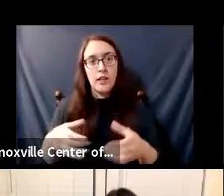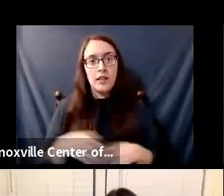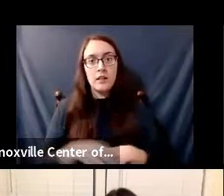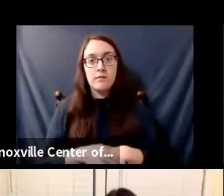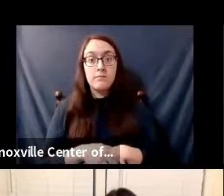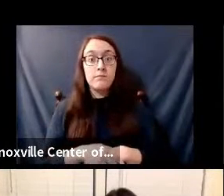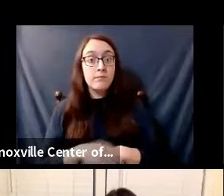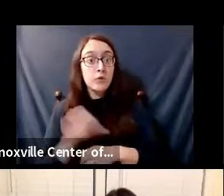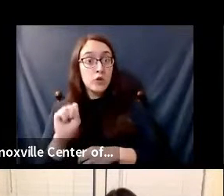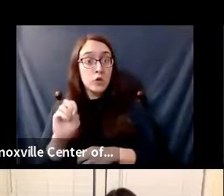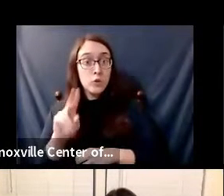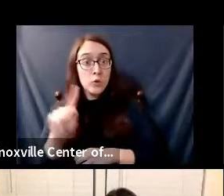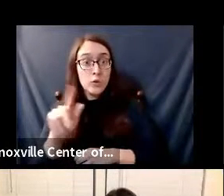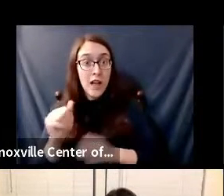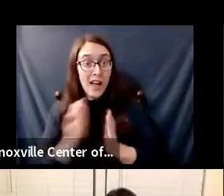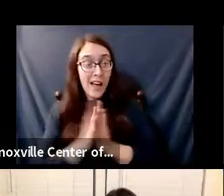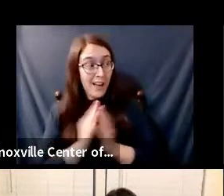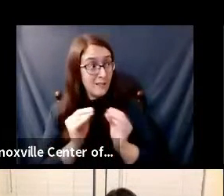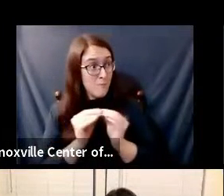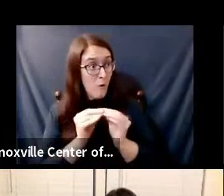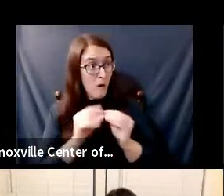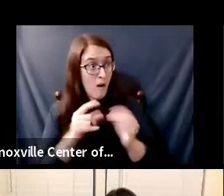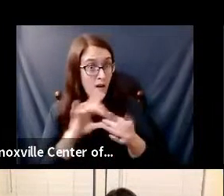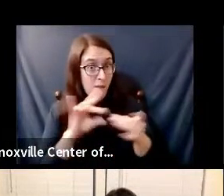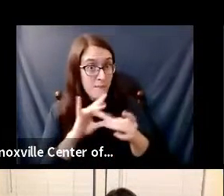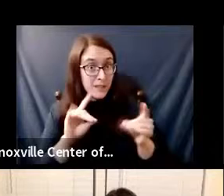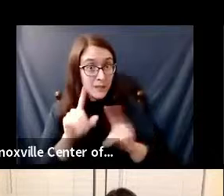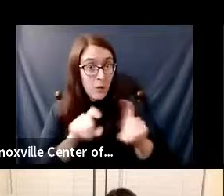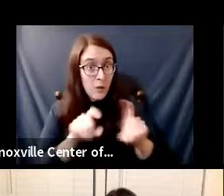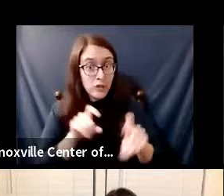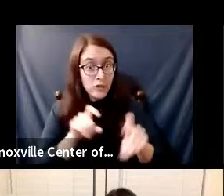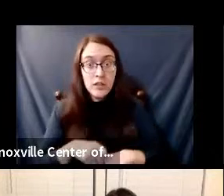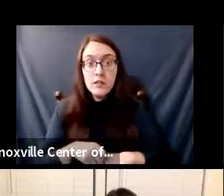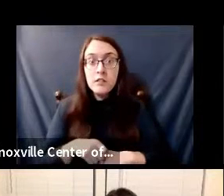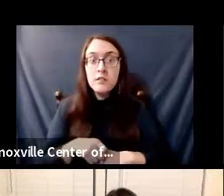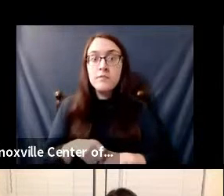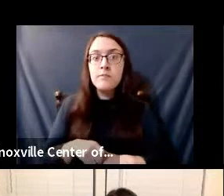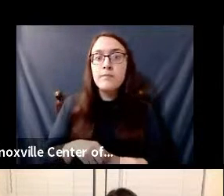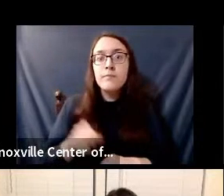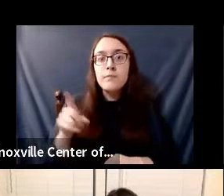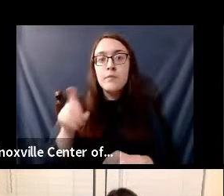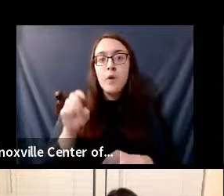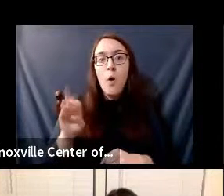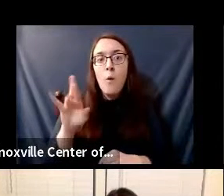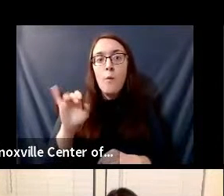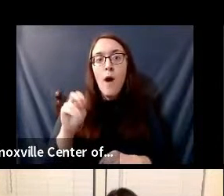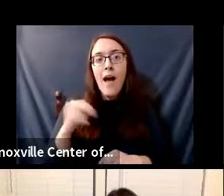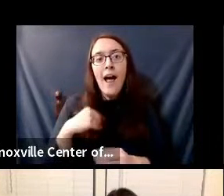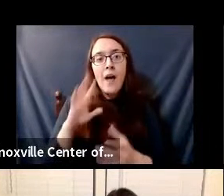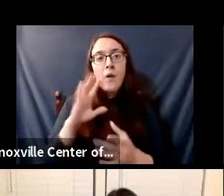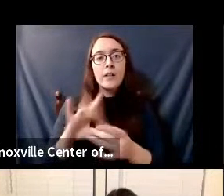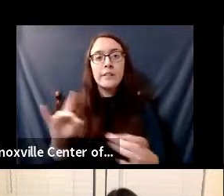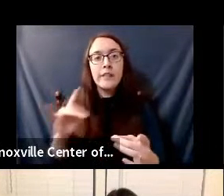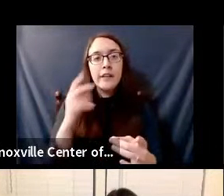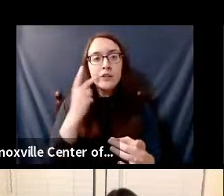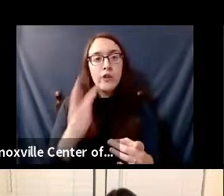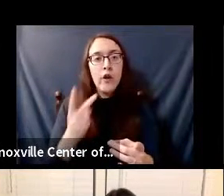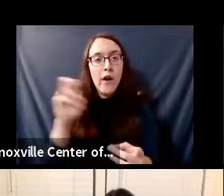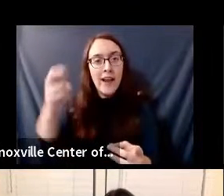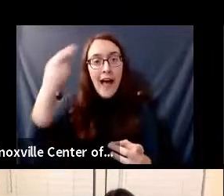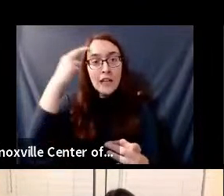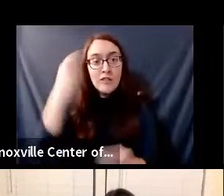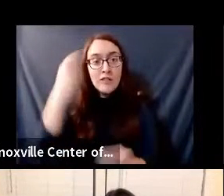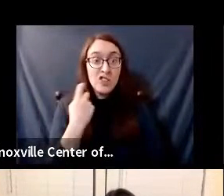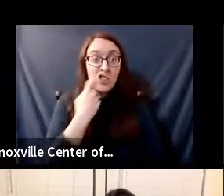Further comments or questions? I'll just make a comment that I just received that Nashville just published,